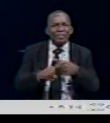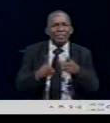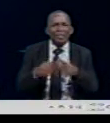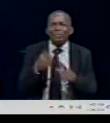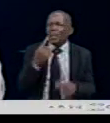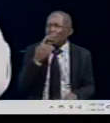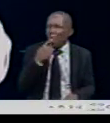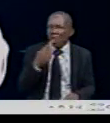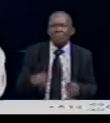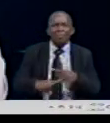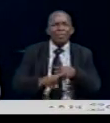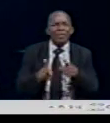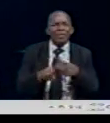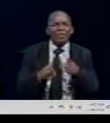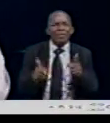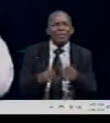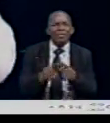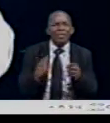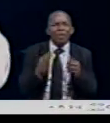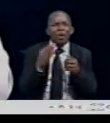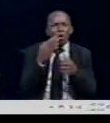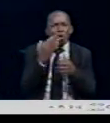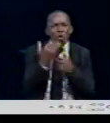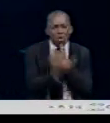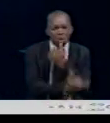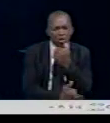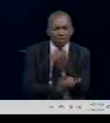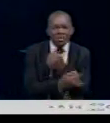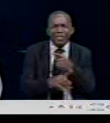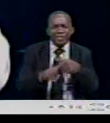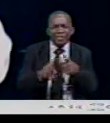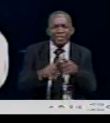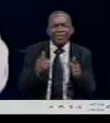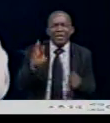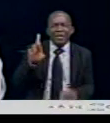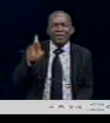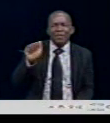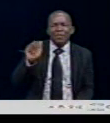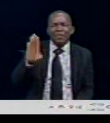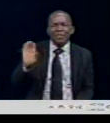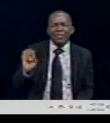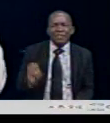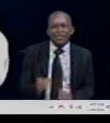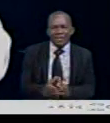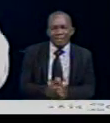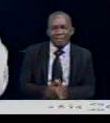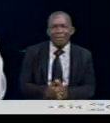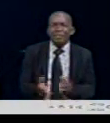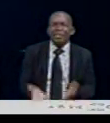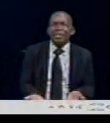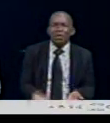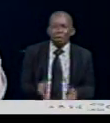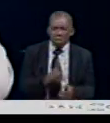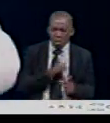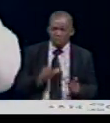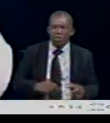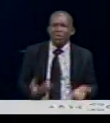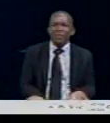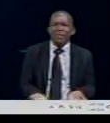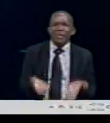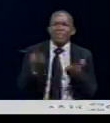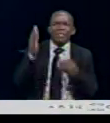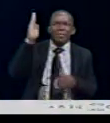tongue, in every color, in every race, oh Lord, raise helpers, raise ministers that will be